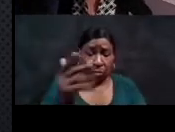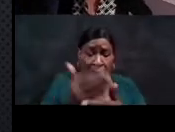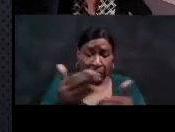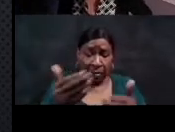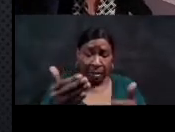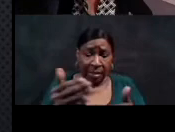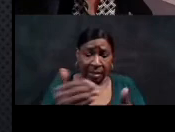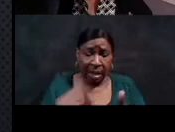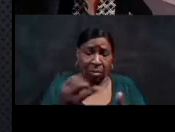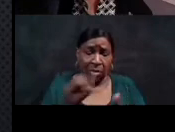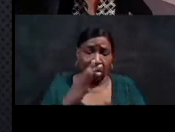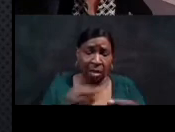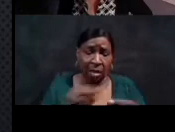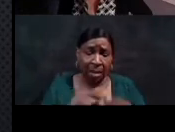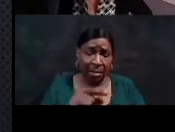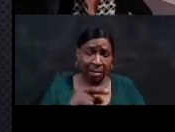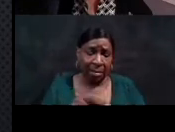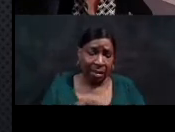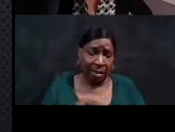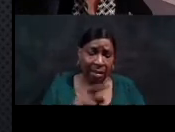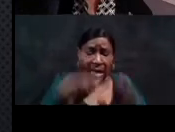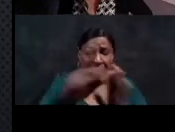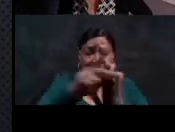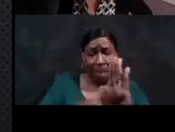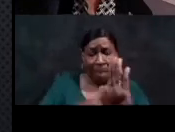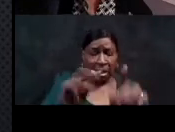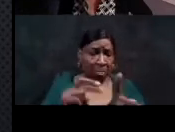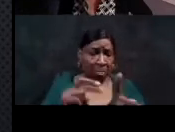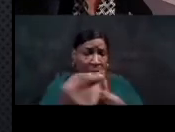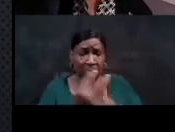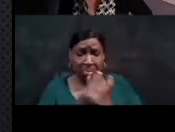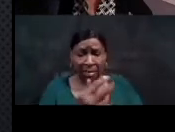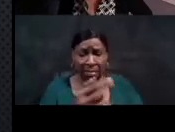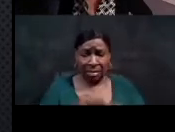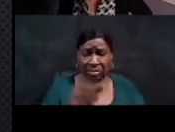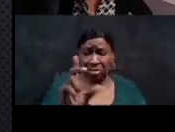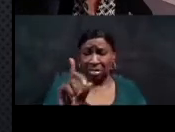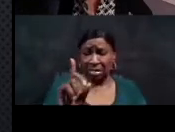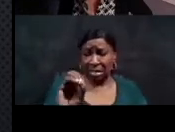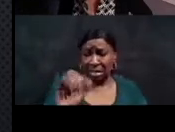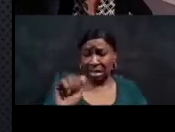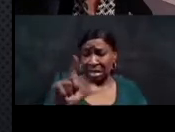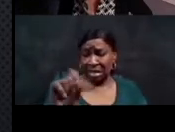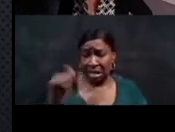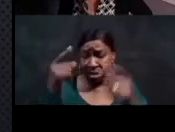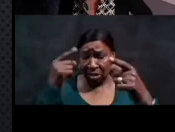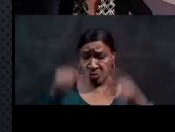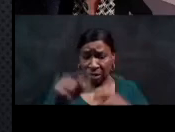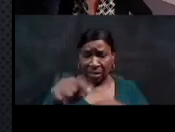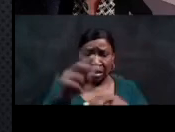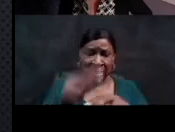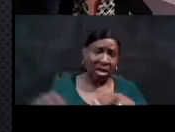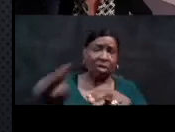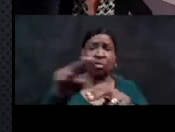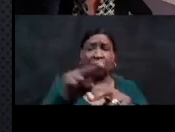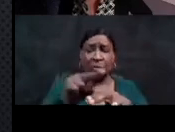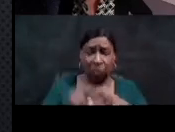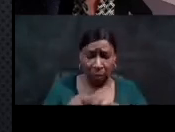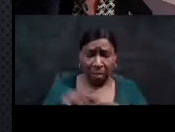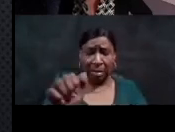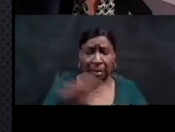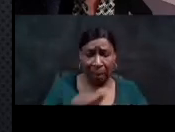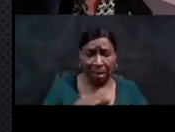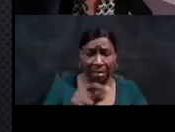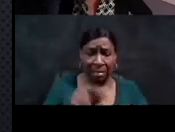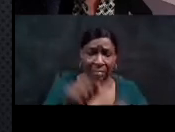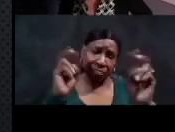think about is kind of from a policy perspective, which is the increasing practice of the deal.